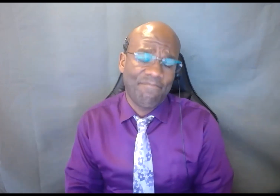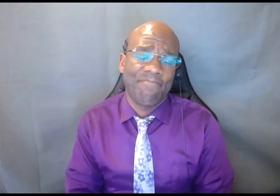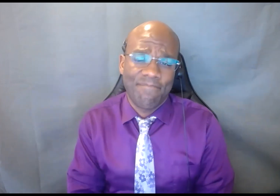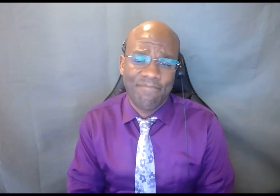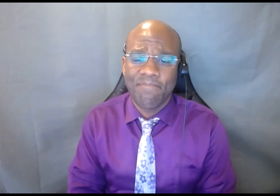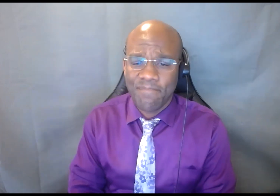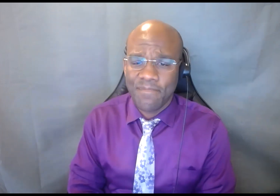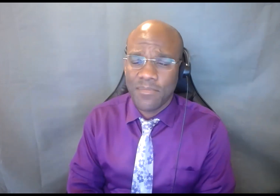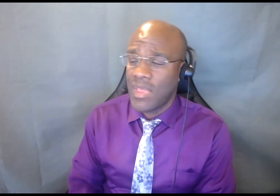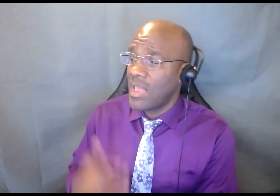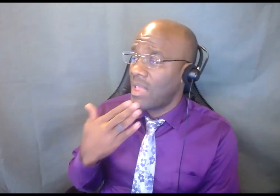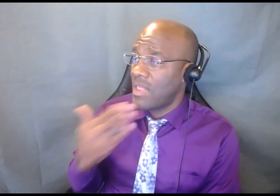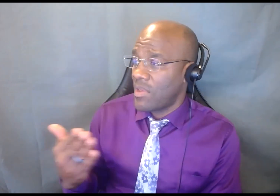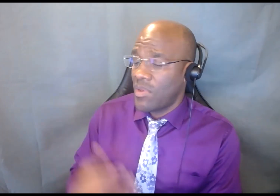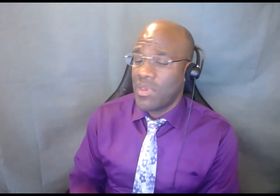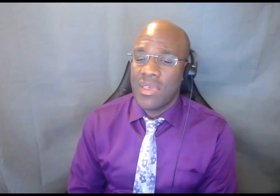Thank you.